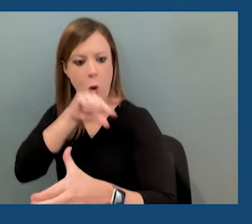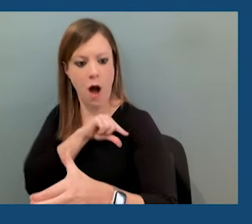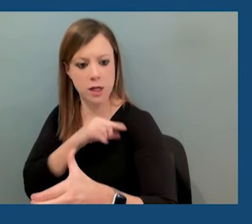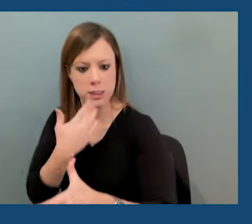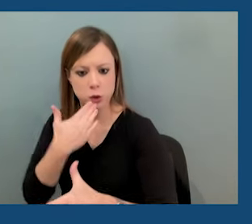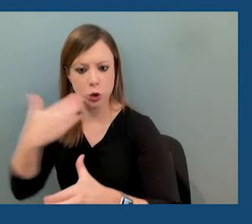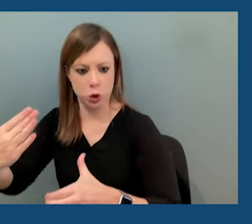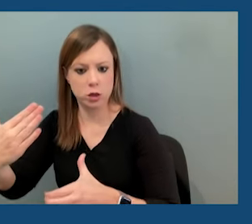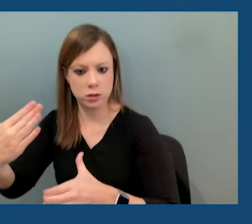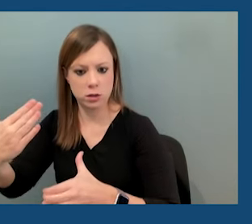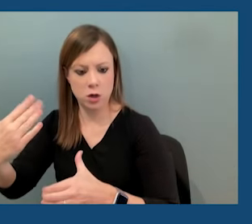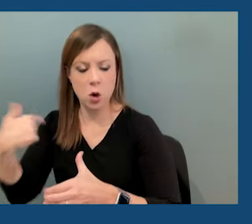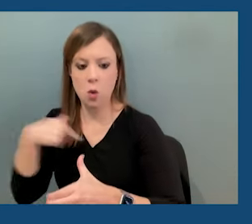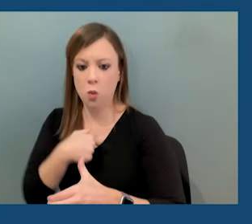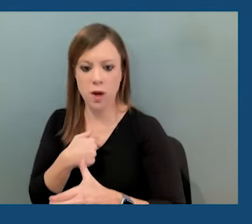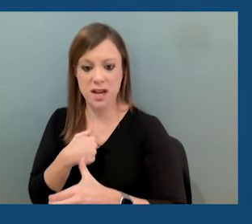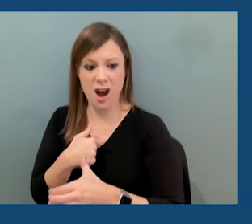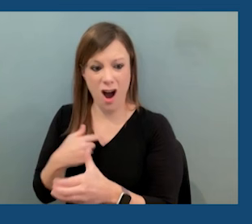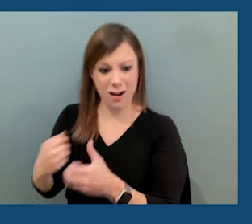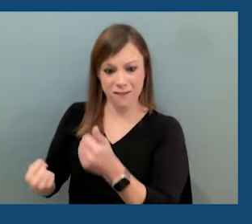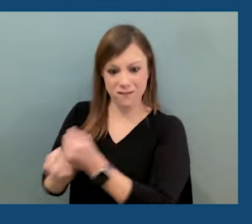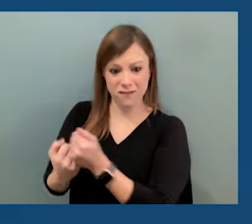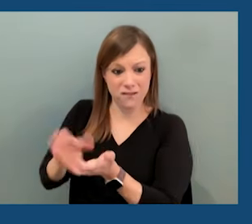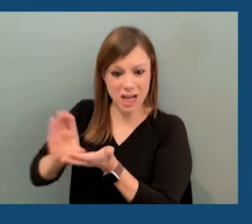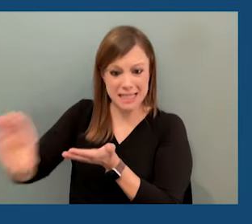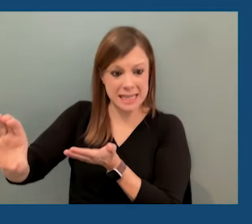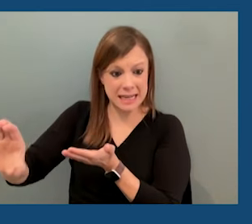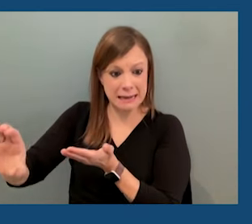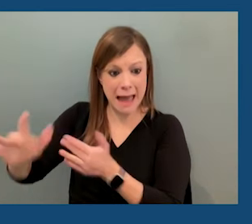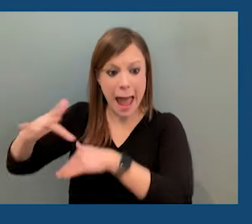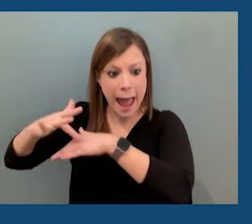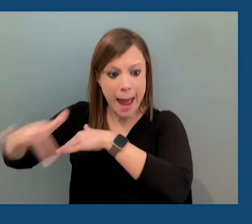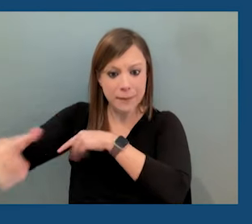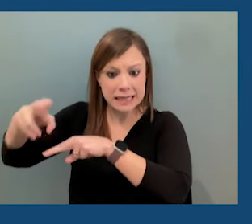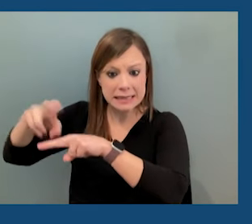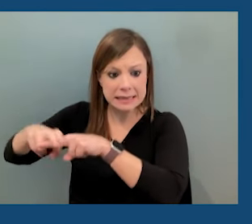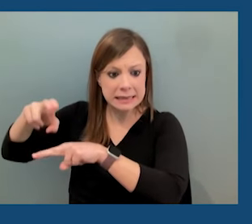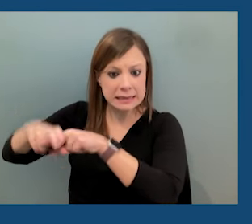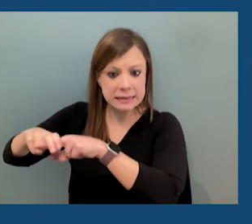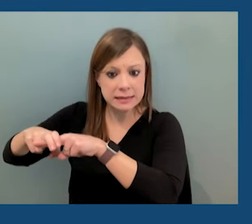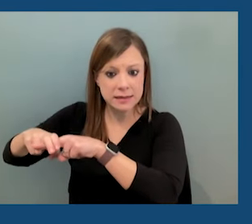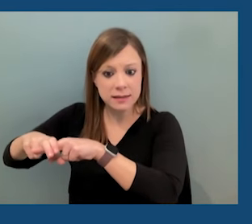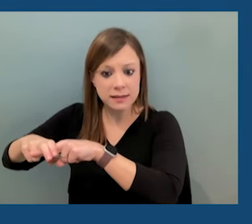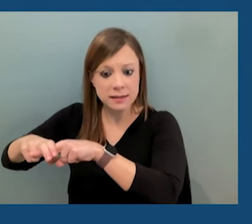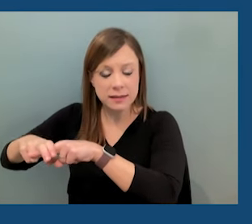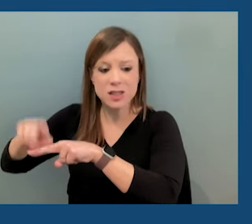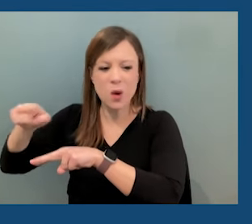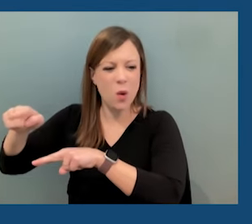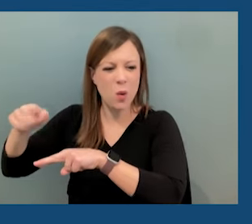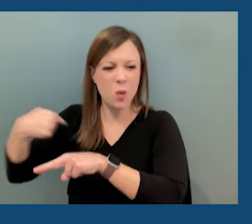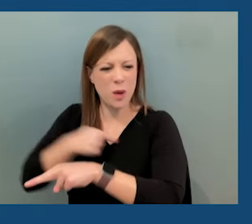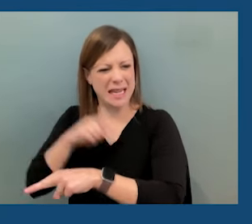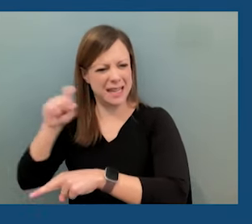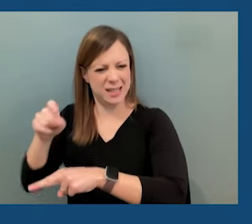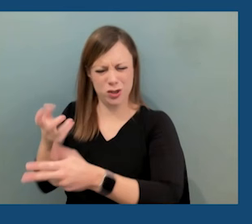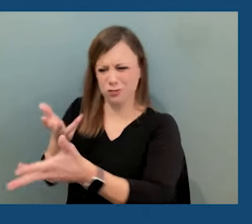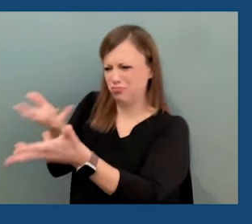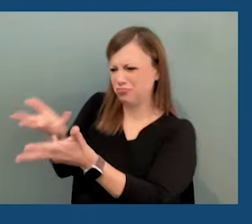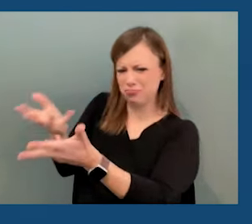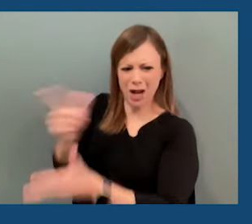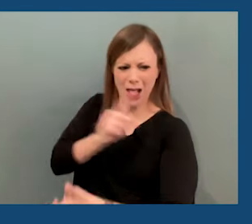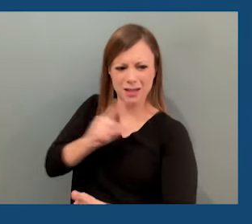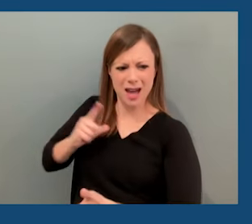We're funding empty seats these days when you base it on a formula that goes back to 2008. So I want to have the conversations with the legislature, how we make the